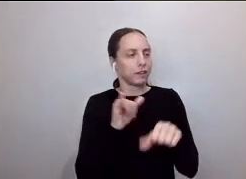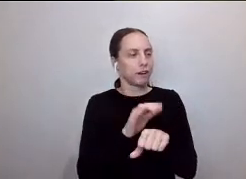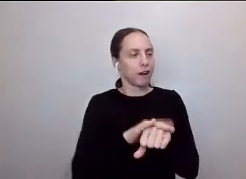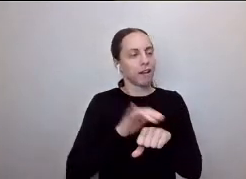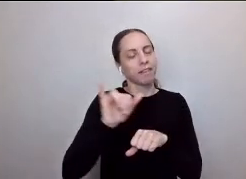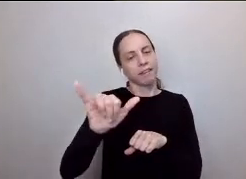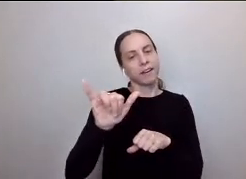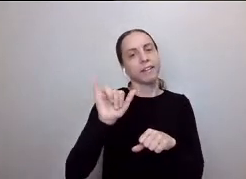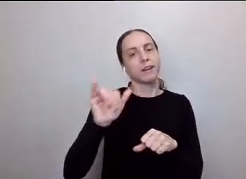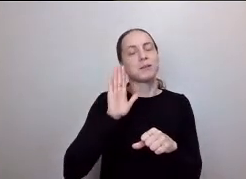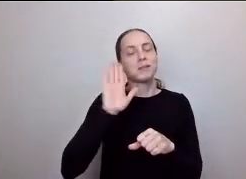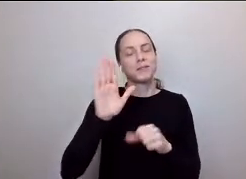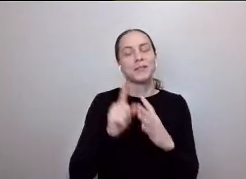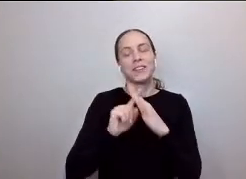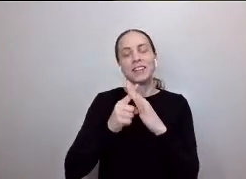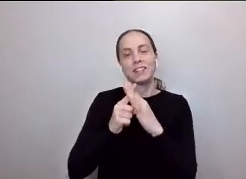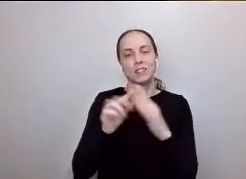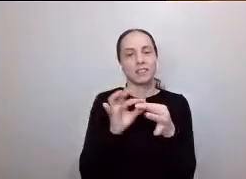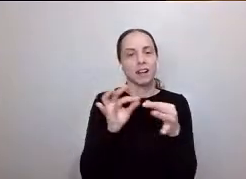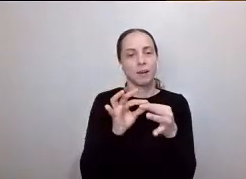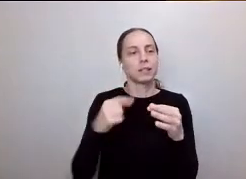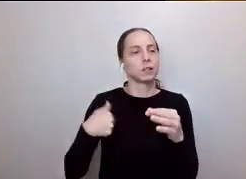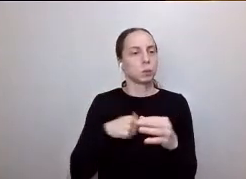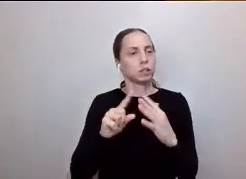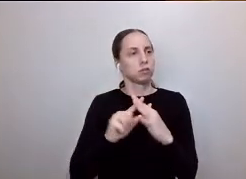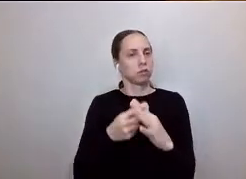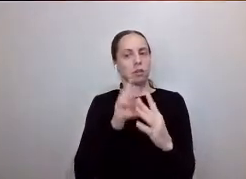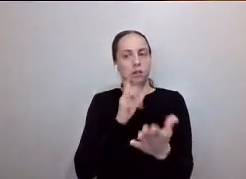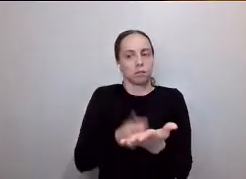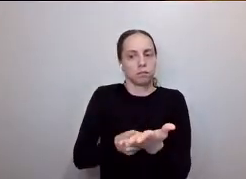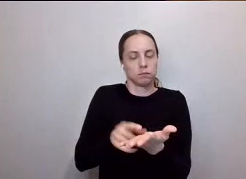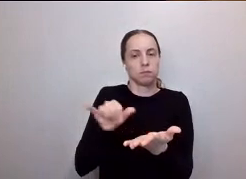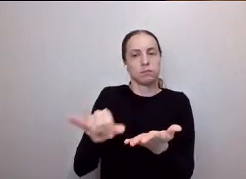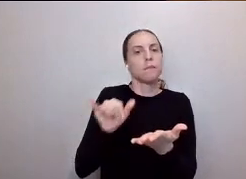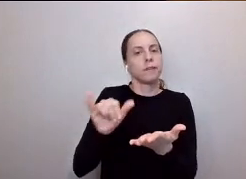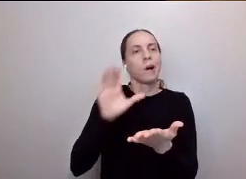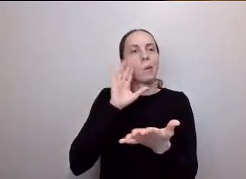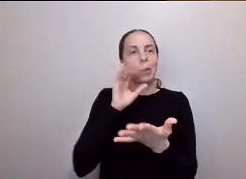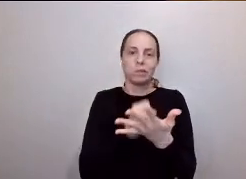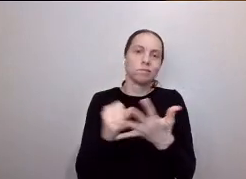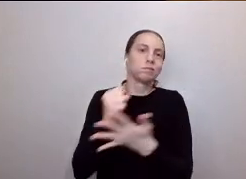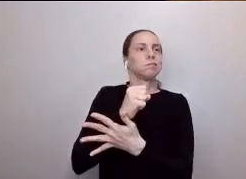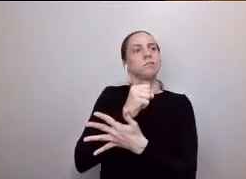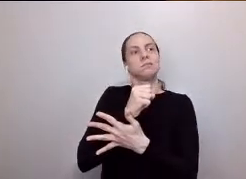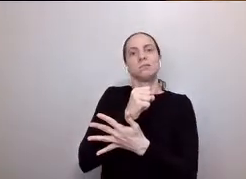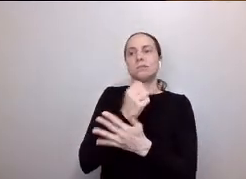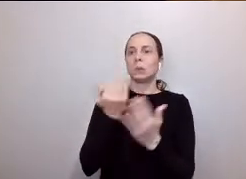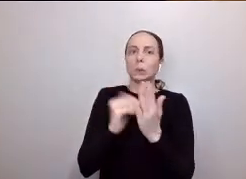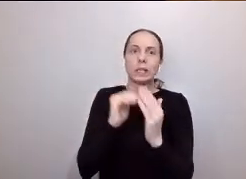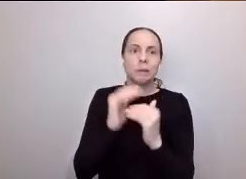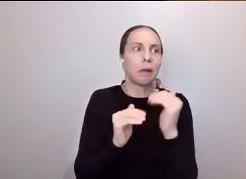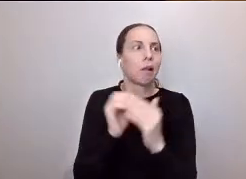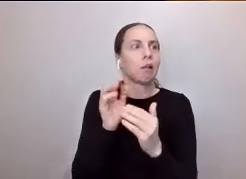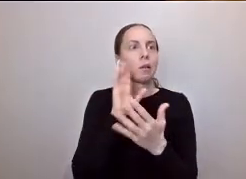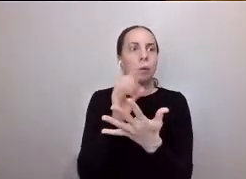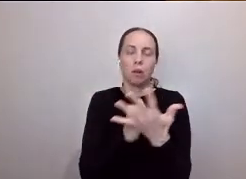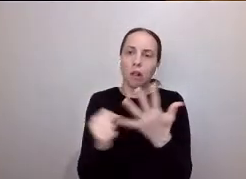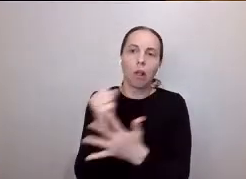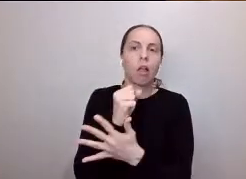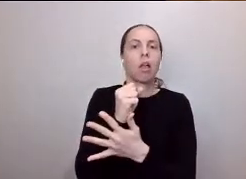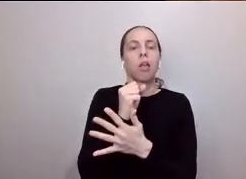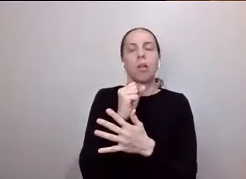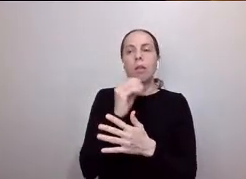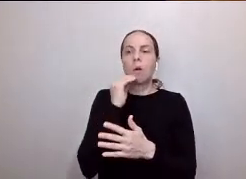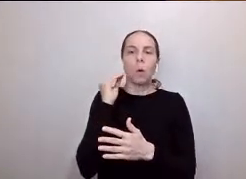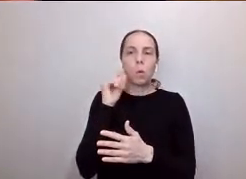that this would really take precedent over rebuild, take precedent over homelessness. And I guess I'm wondering why that